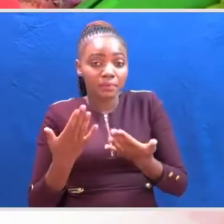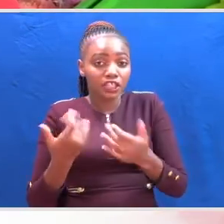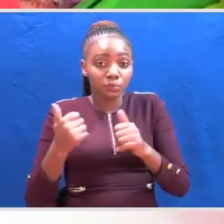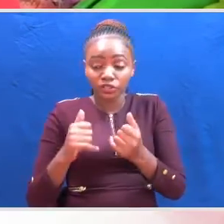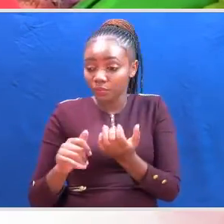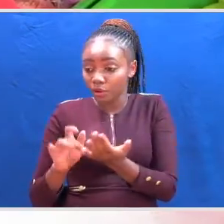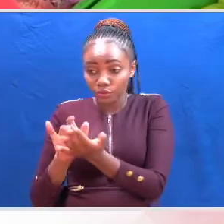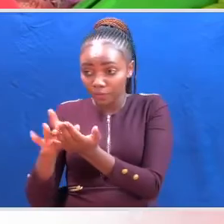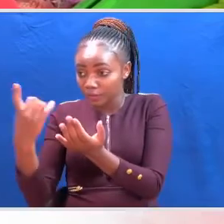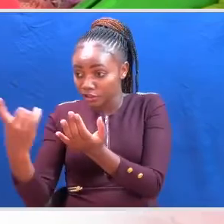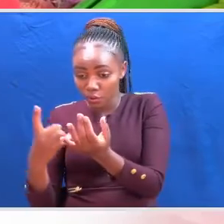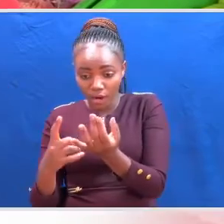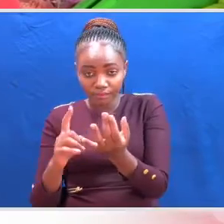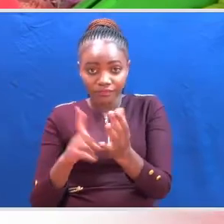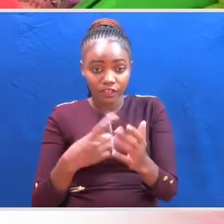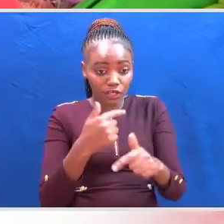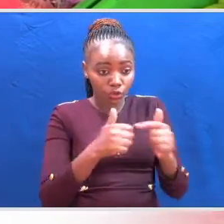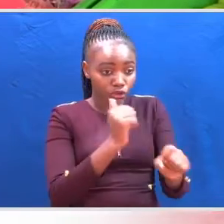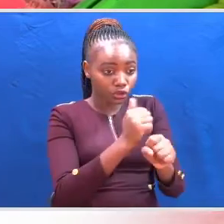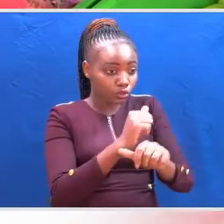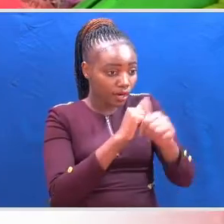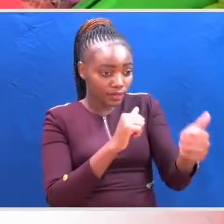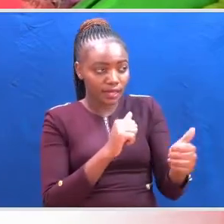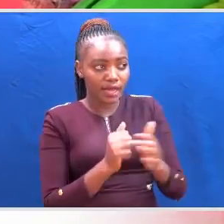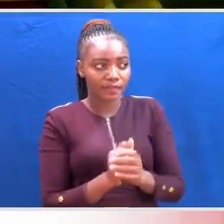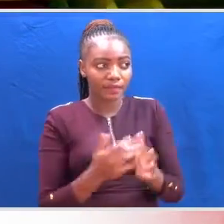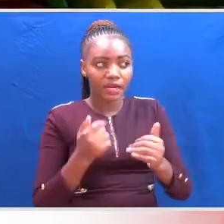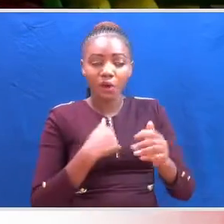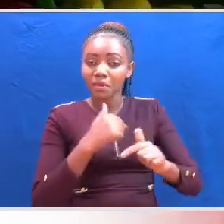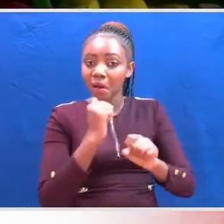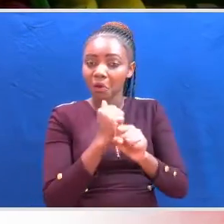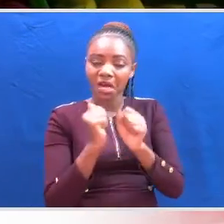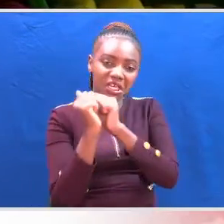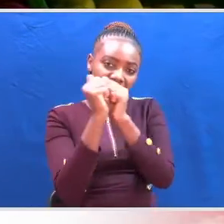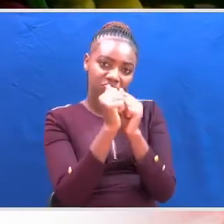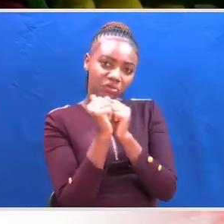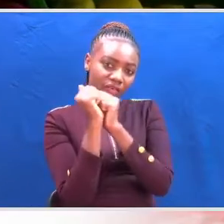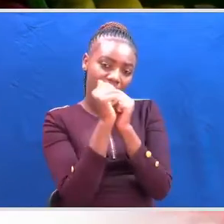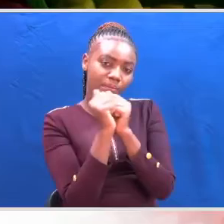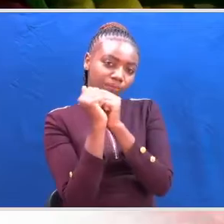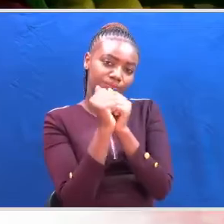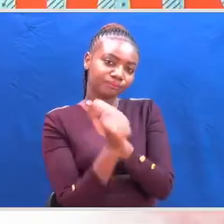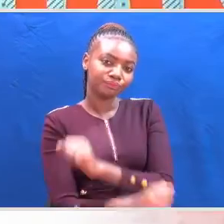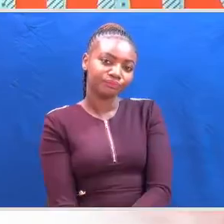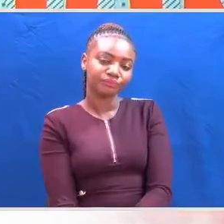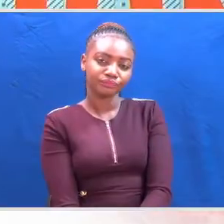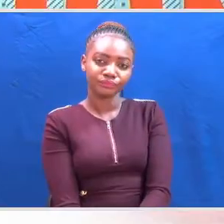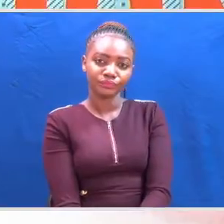to start. So I am now just running them together. Zainab Mohammed, TV47.